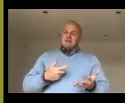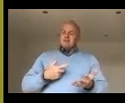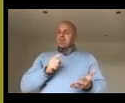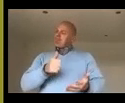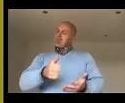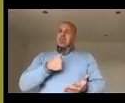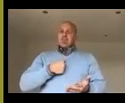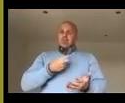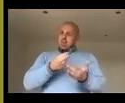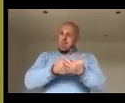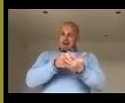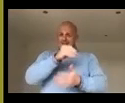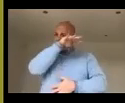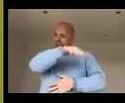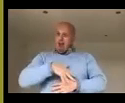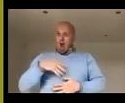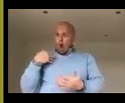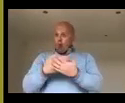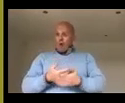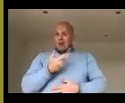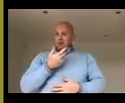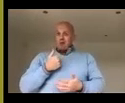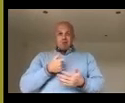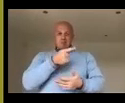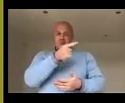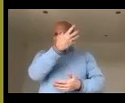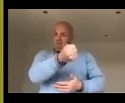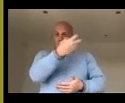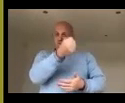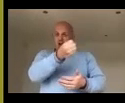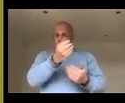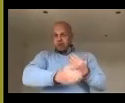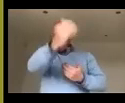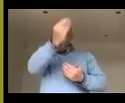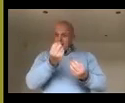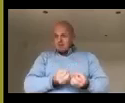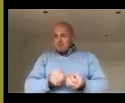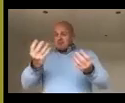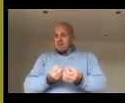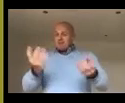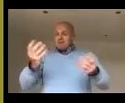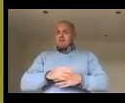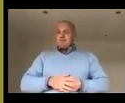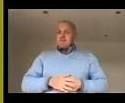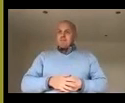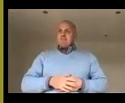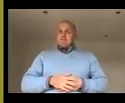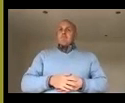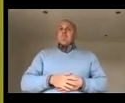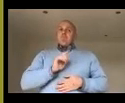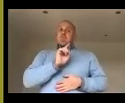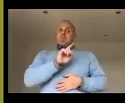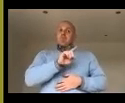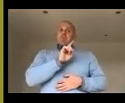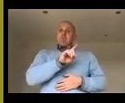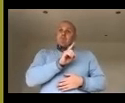money is always going to be there. There's always going to be money given out. They also look after money for other people and give grants